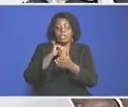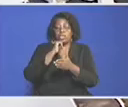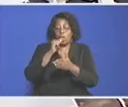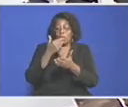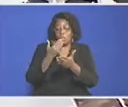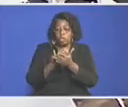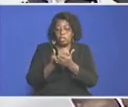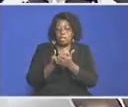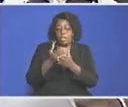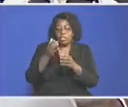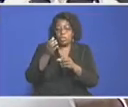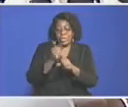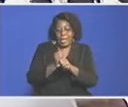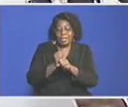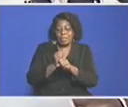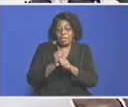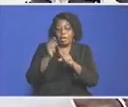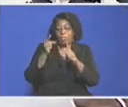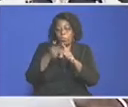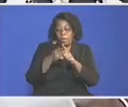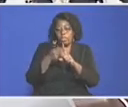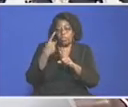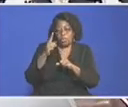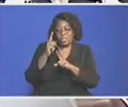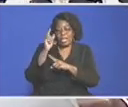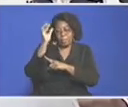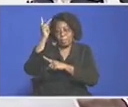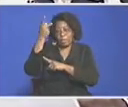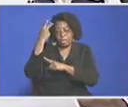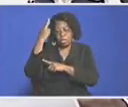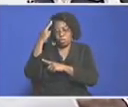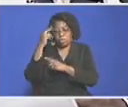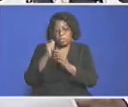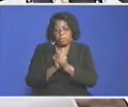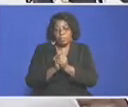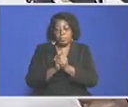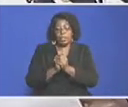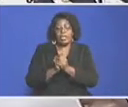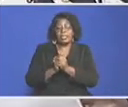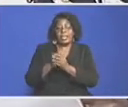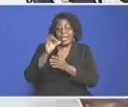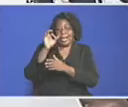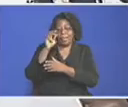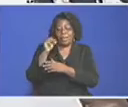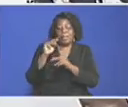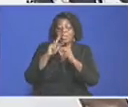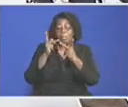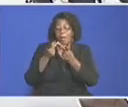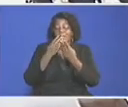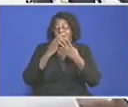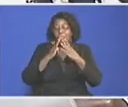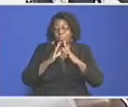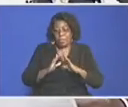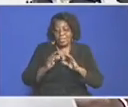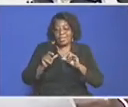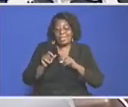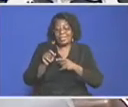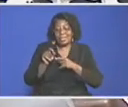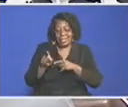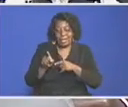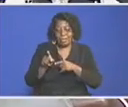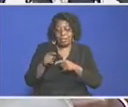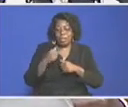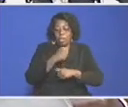points, and he condemns those who do so. Kalmer says the FNM is a party of peace, and he extended condolences to